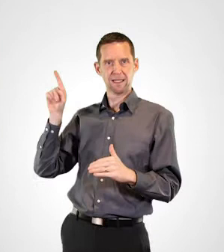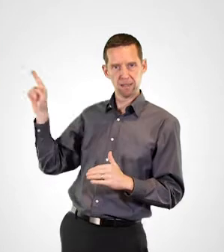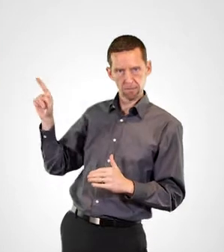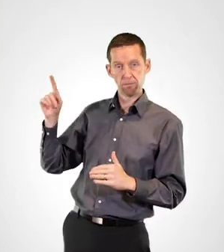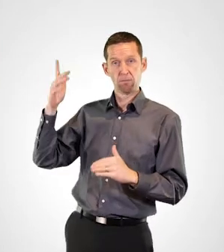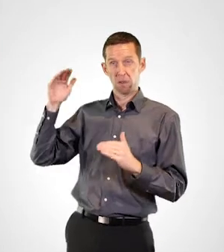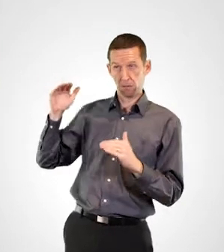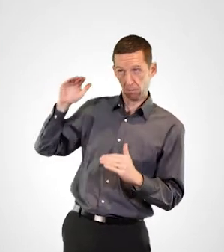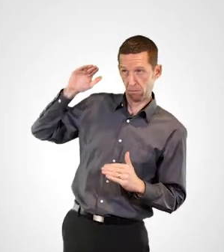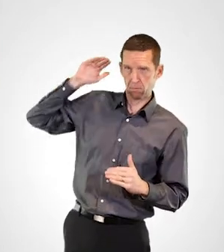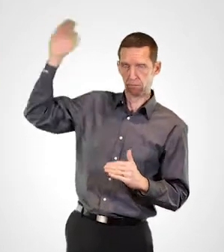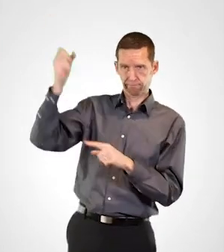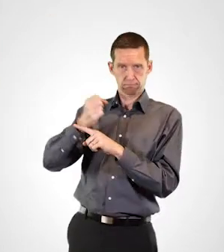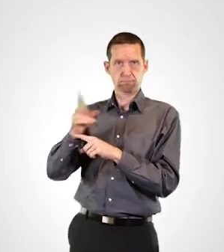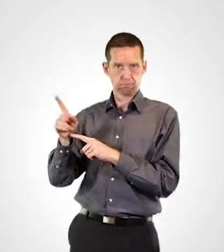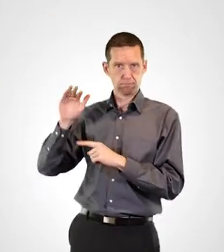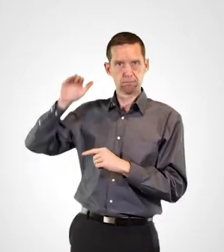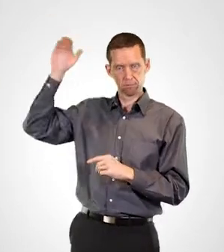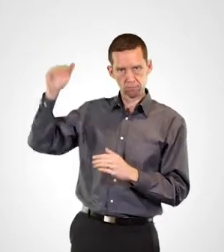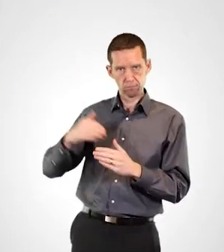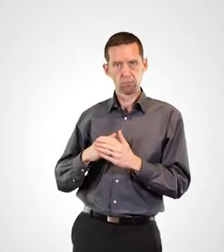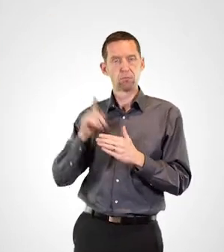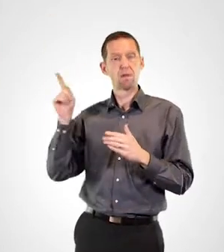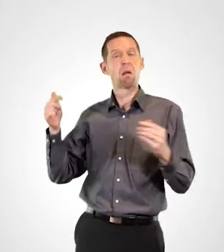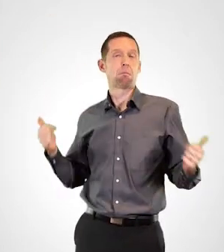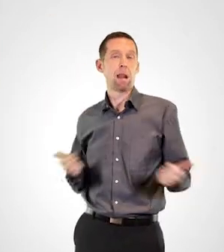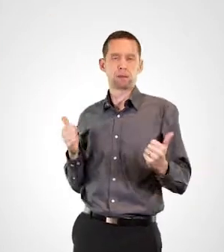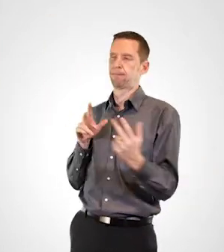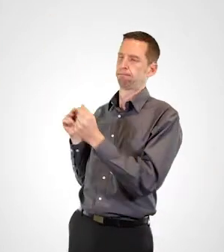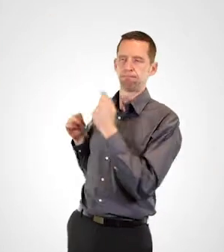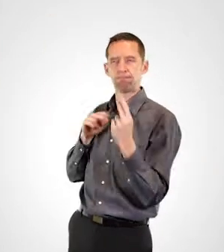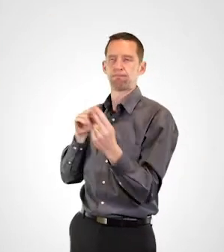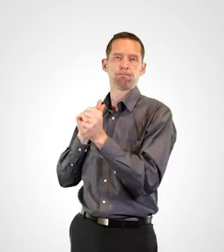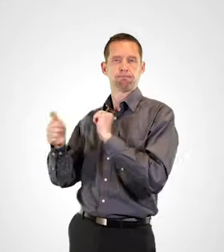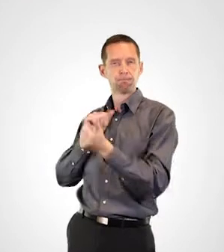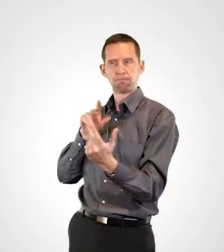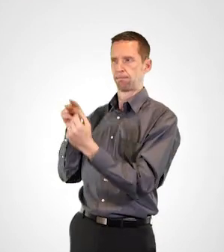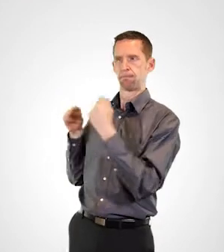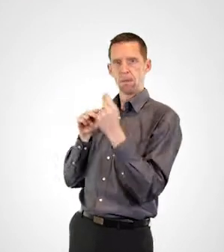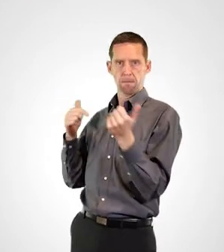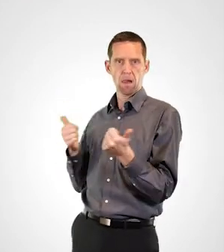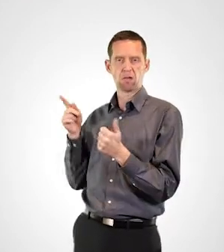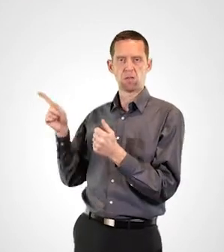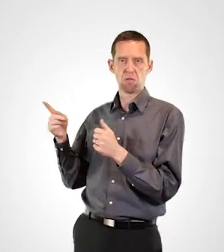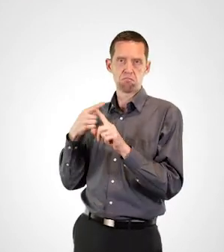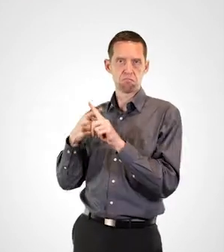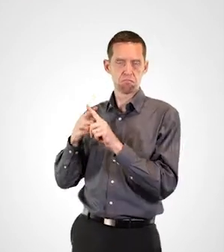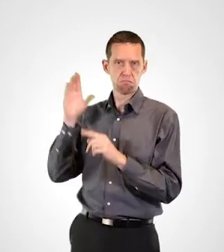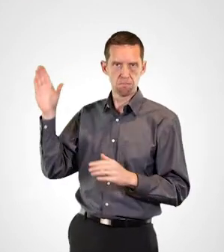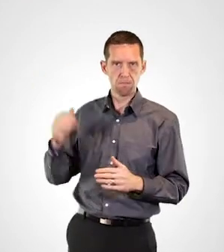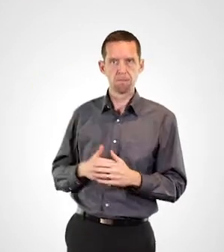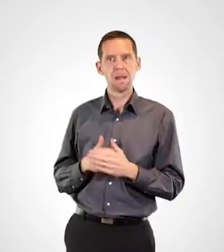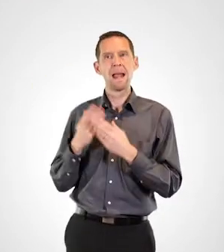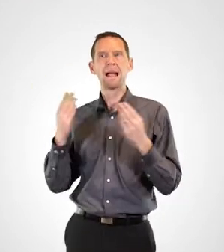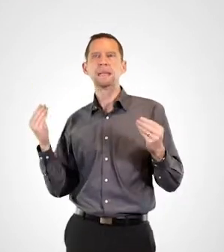of your screen, we have one who's well above, and so lots of conversation happening, lots of conversational turn taking. That's all good stuff.